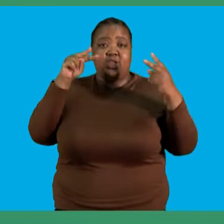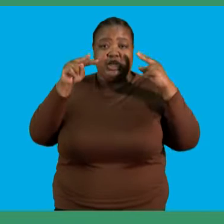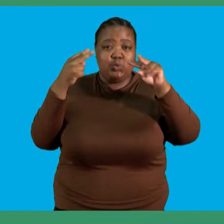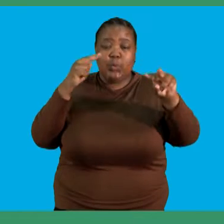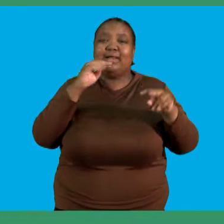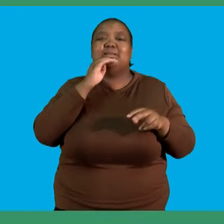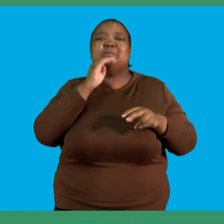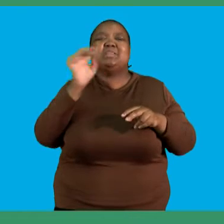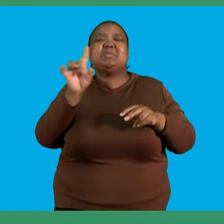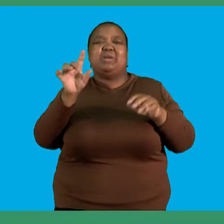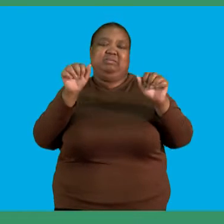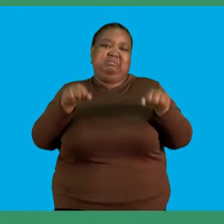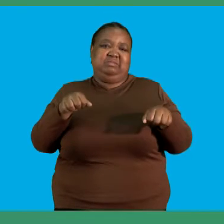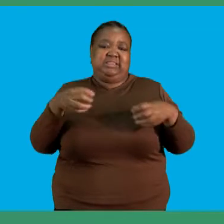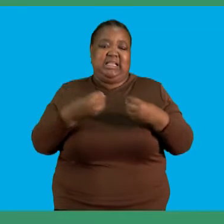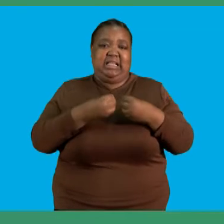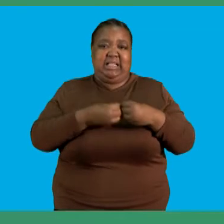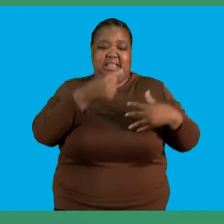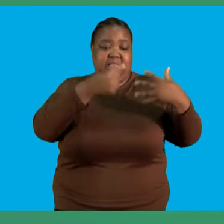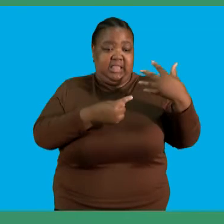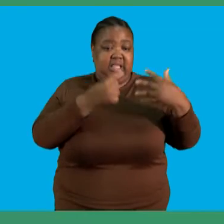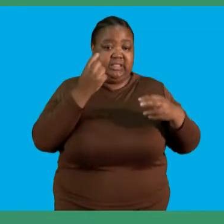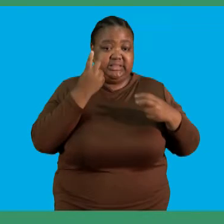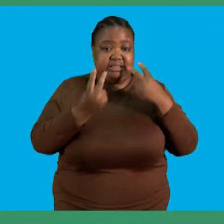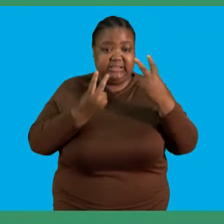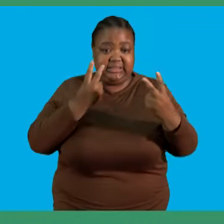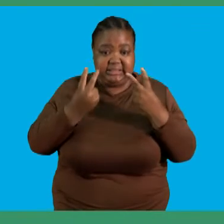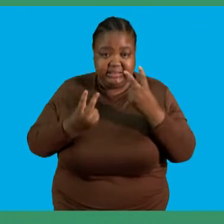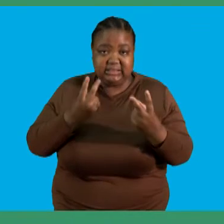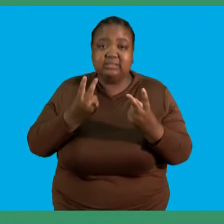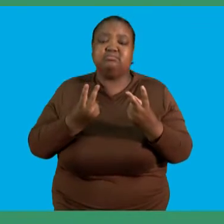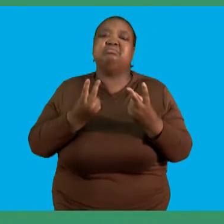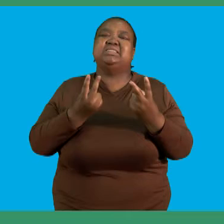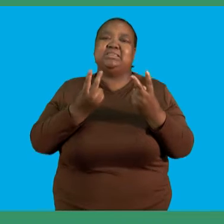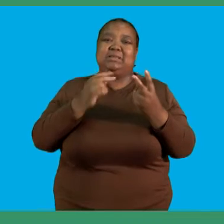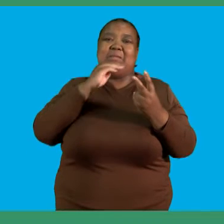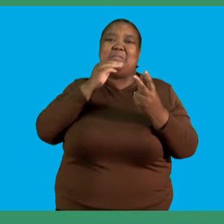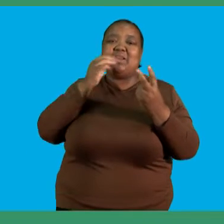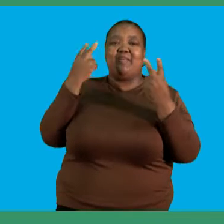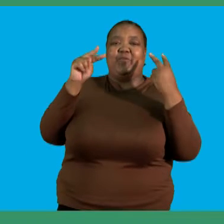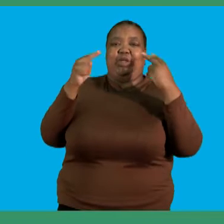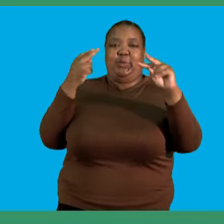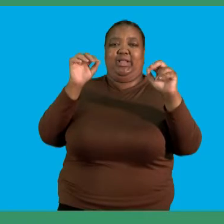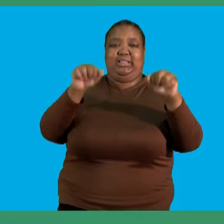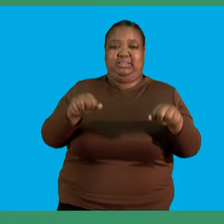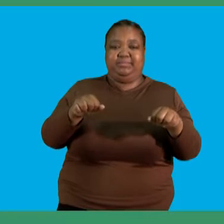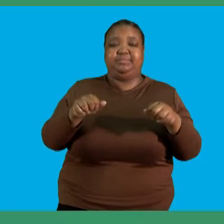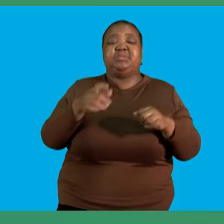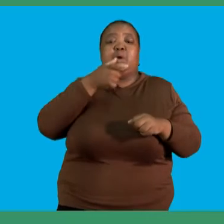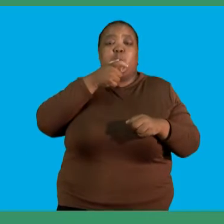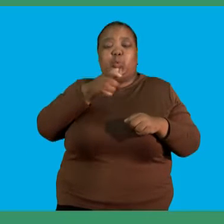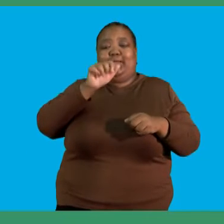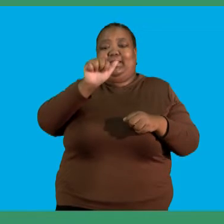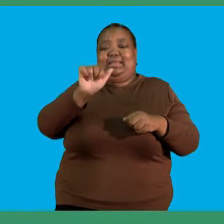to do with what now? Things we see. And then when we are talking about aid